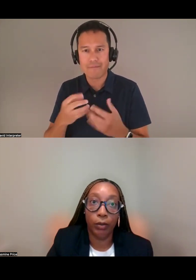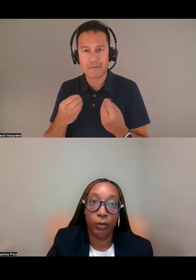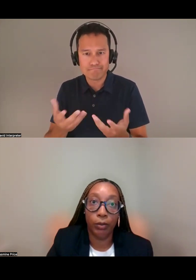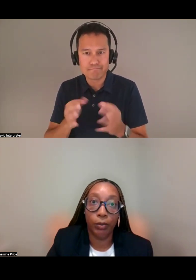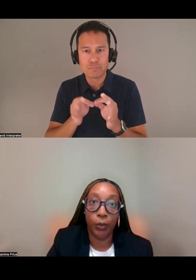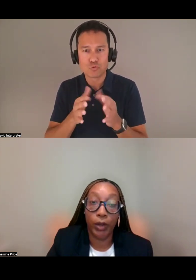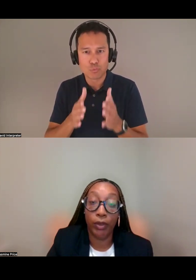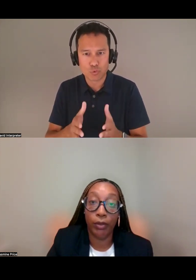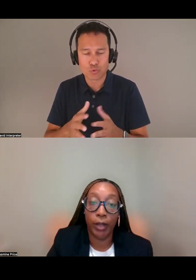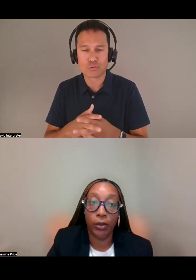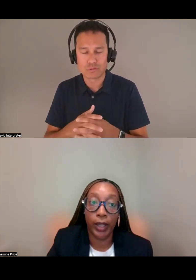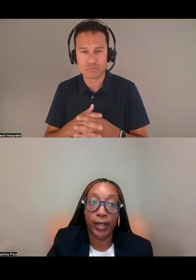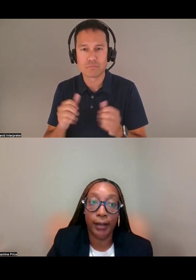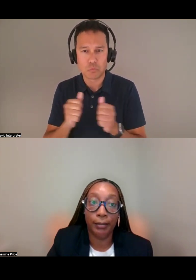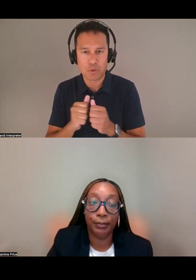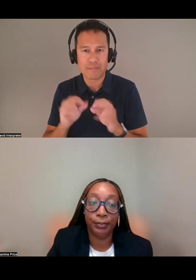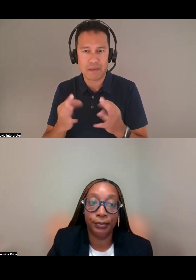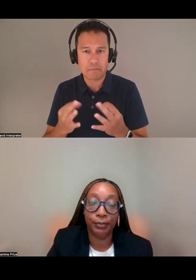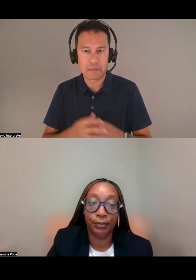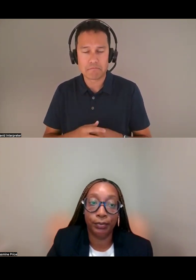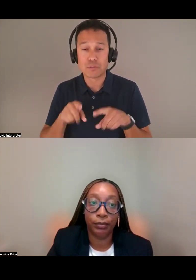interpreters with the family during that time.